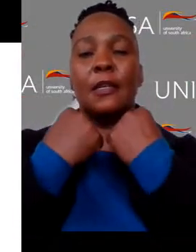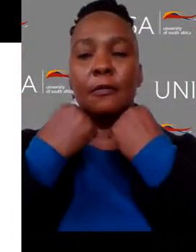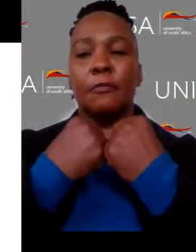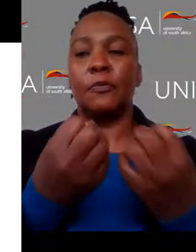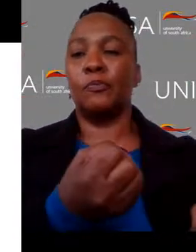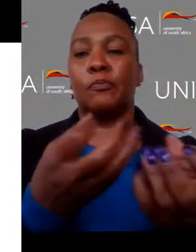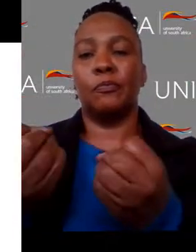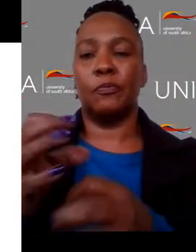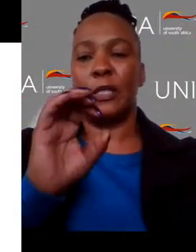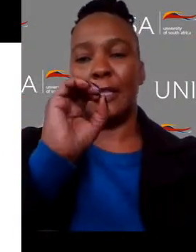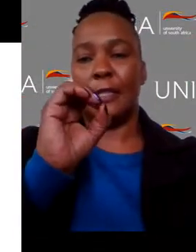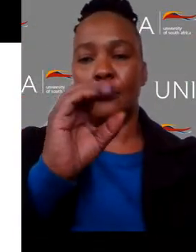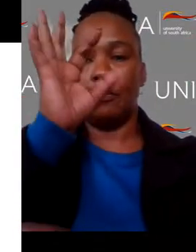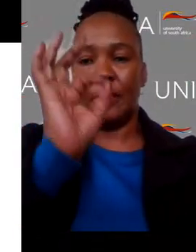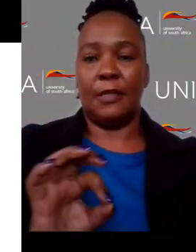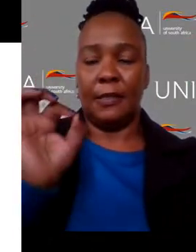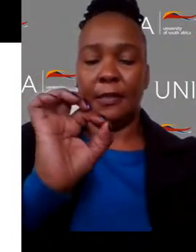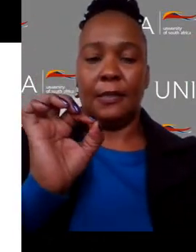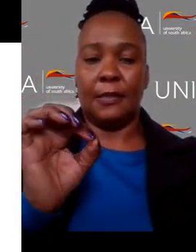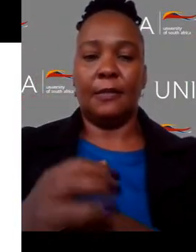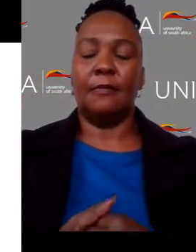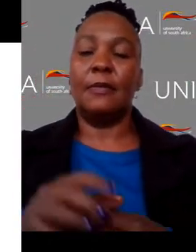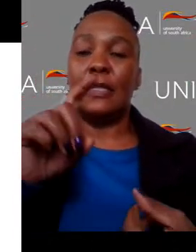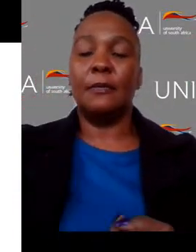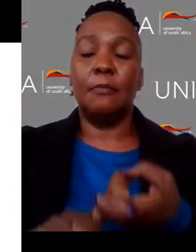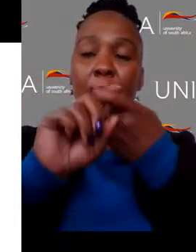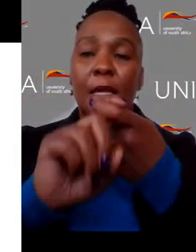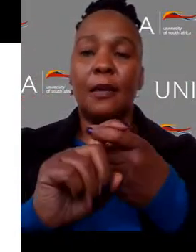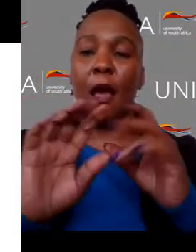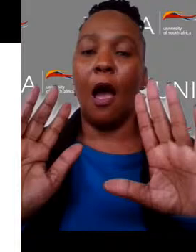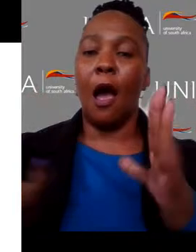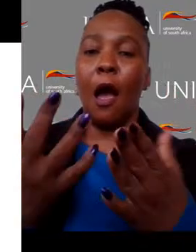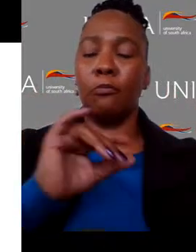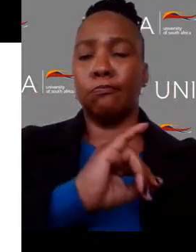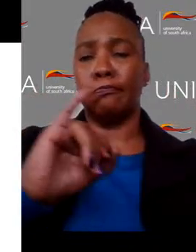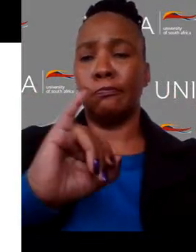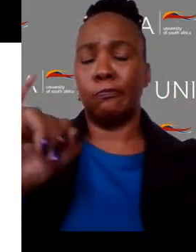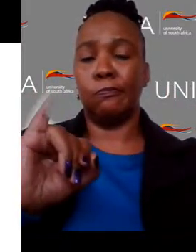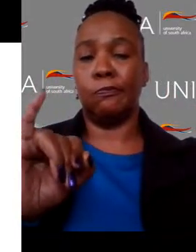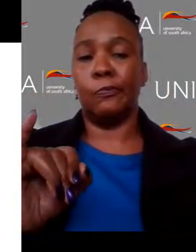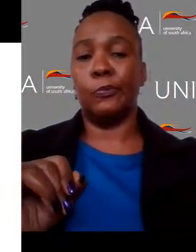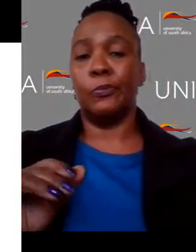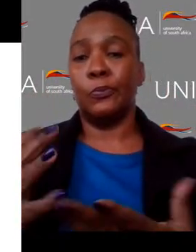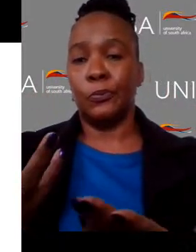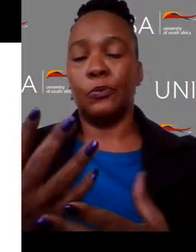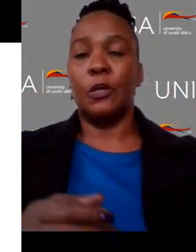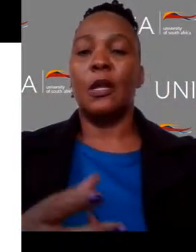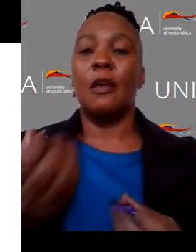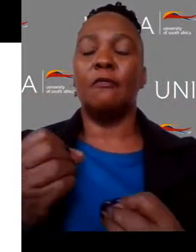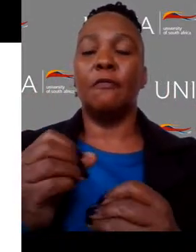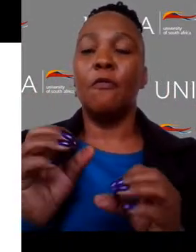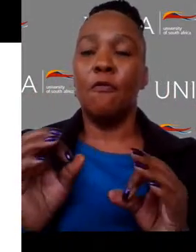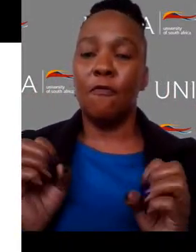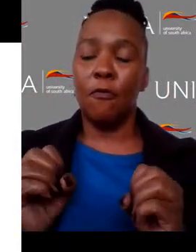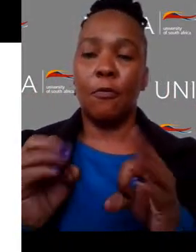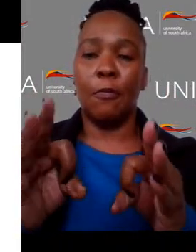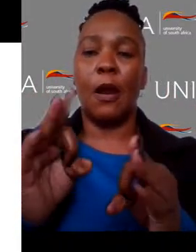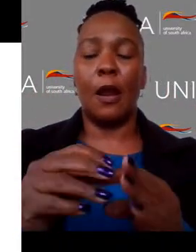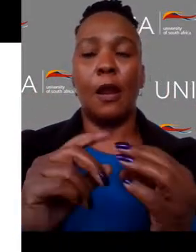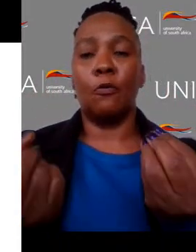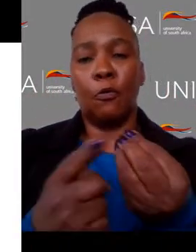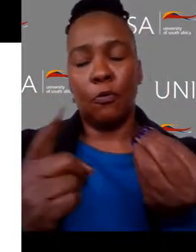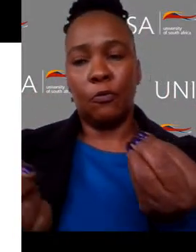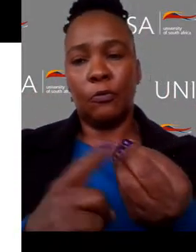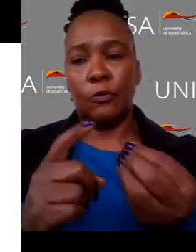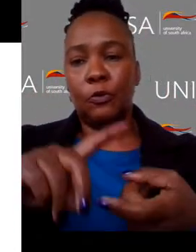a 0%. Depending on how severe, we can also have formal warnings to